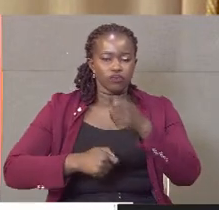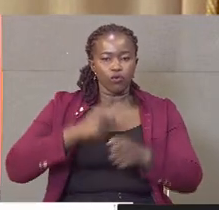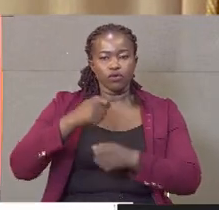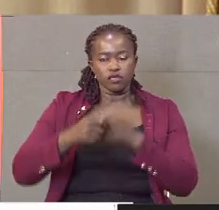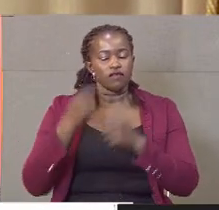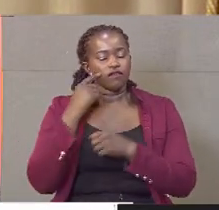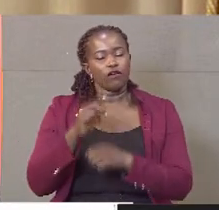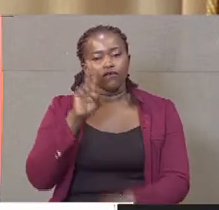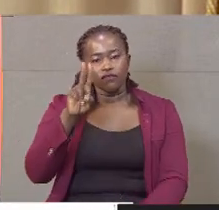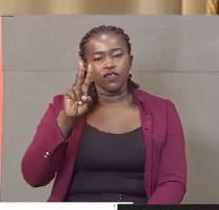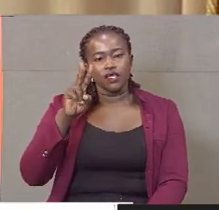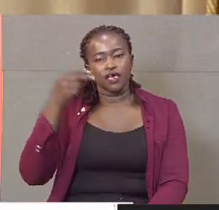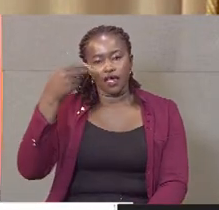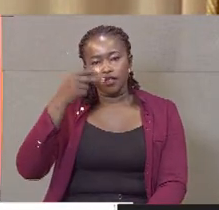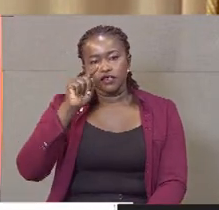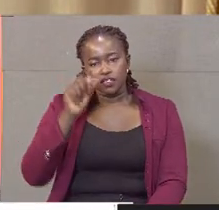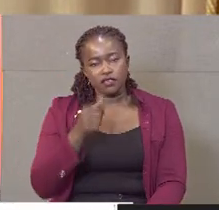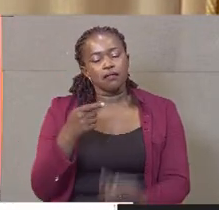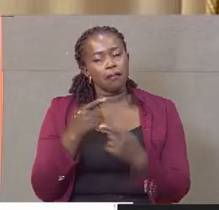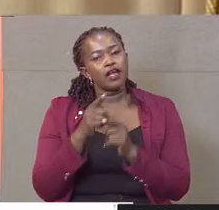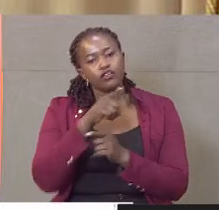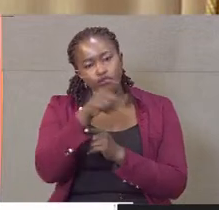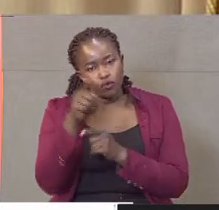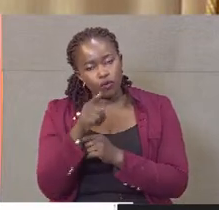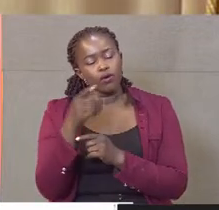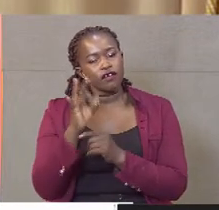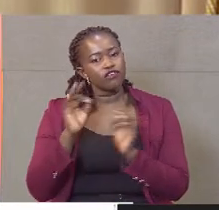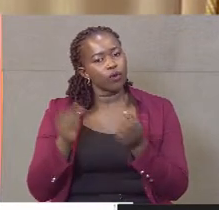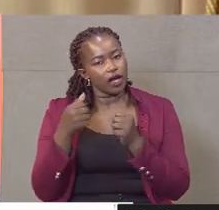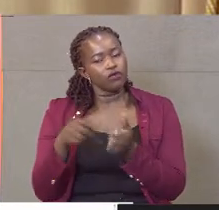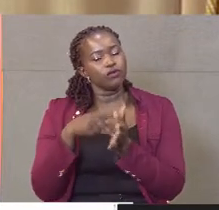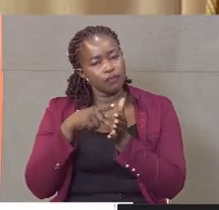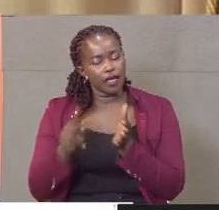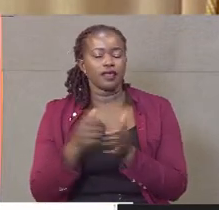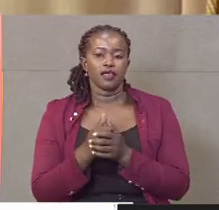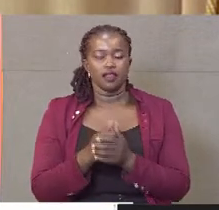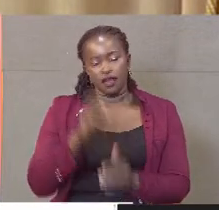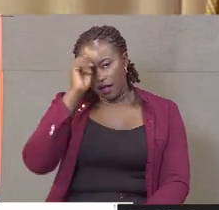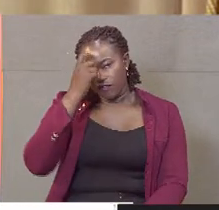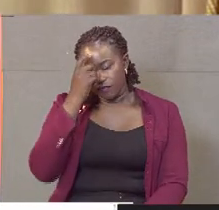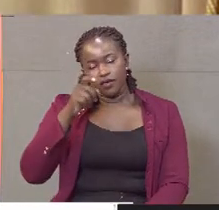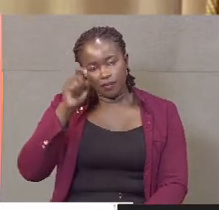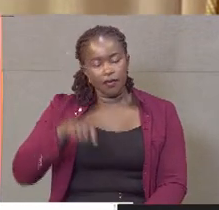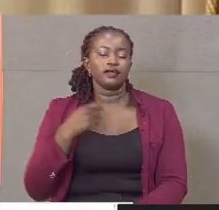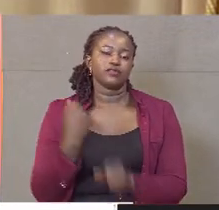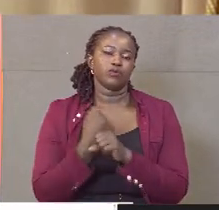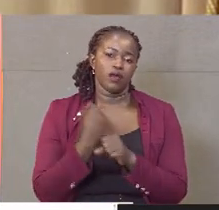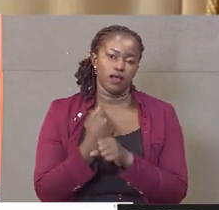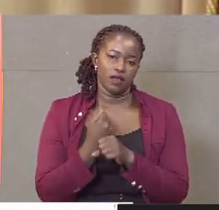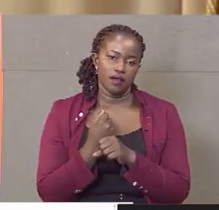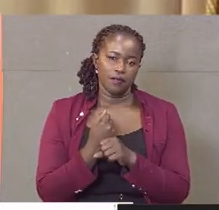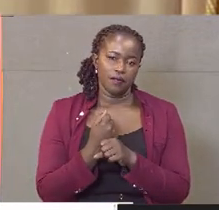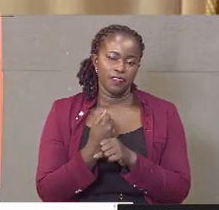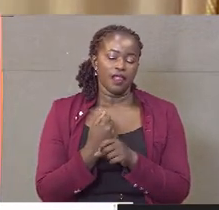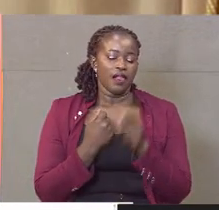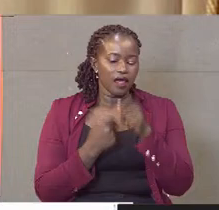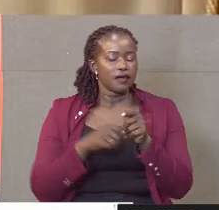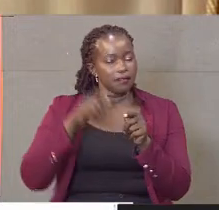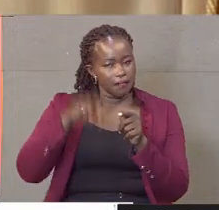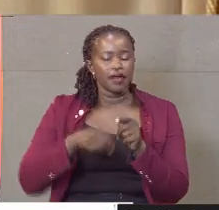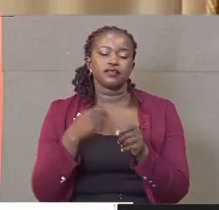But what about you who cannot afford that? Government must do it. So that must be